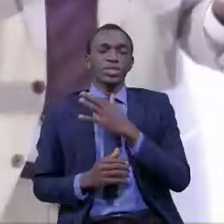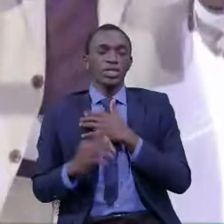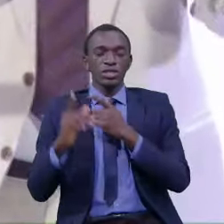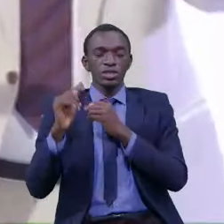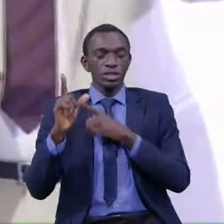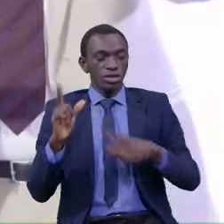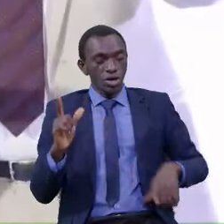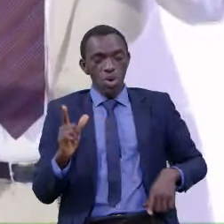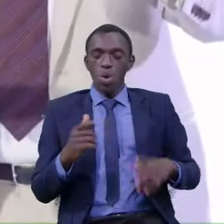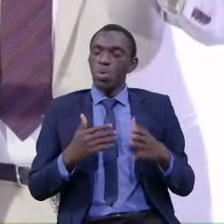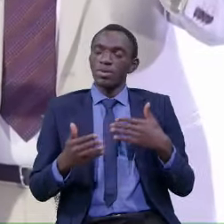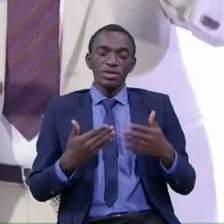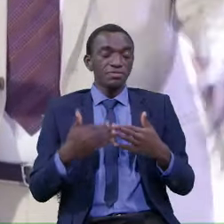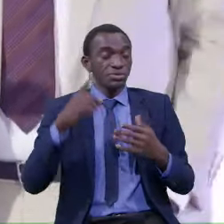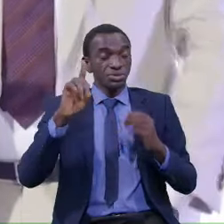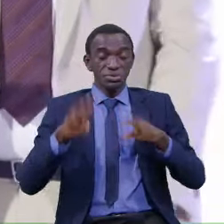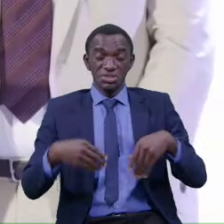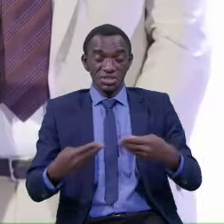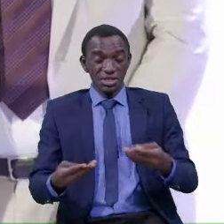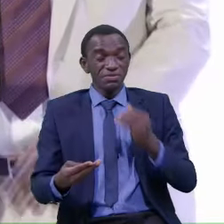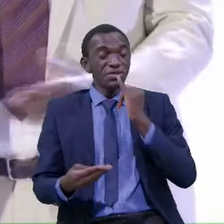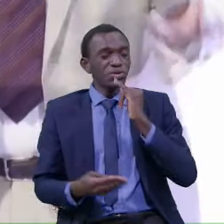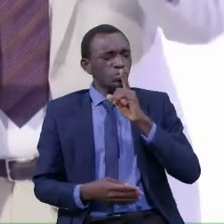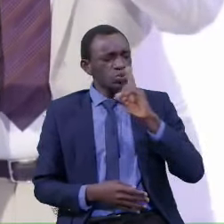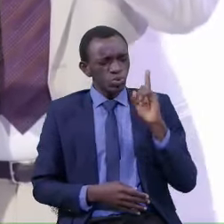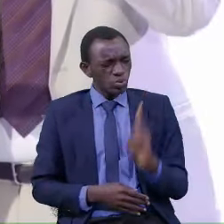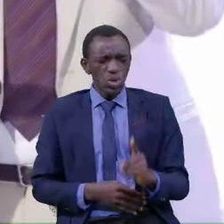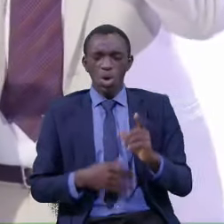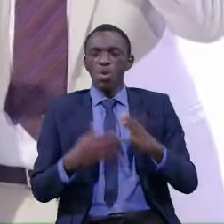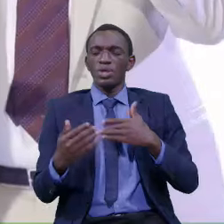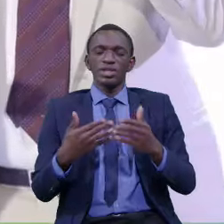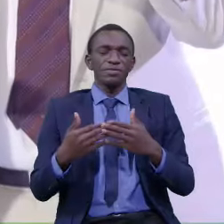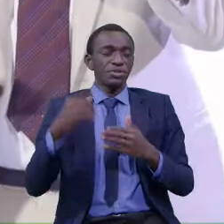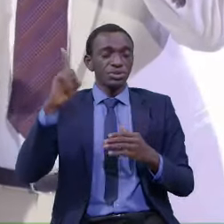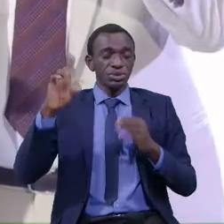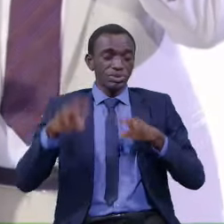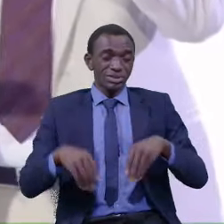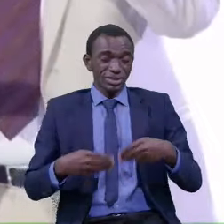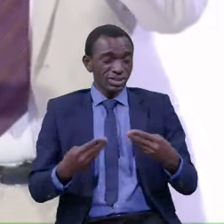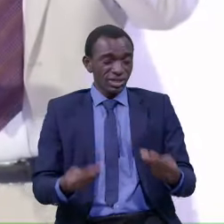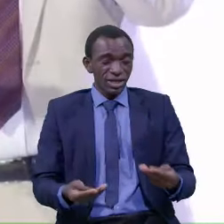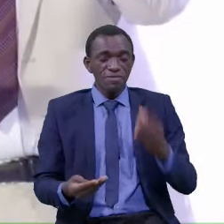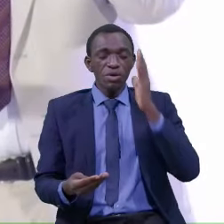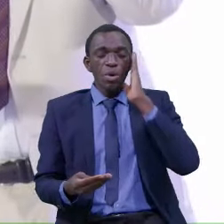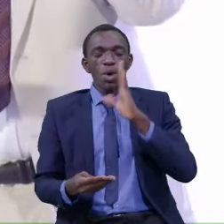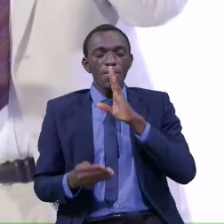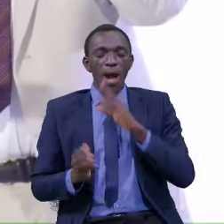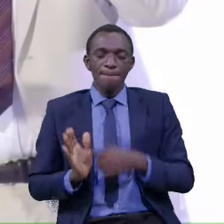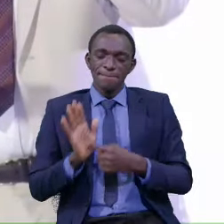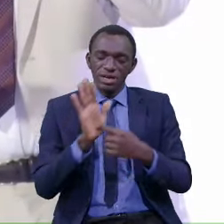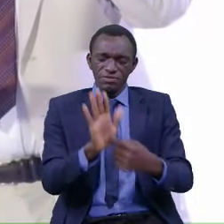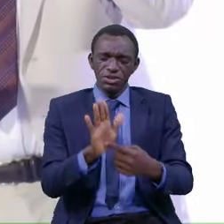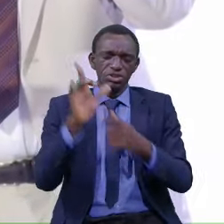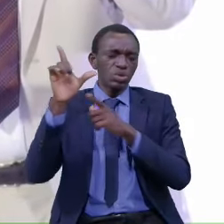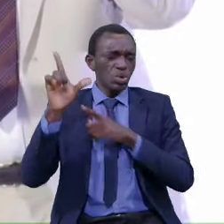you give is real. Whatever you give will be manifest. And I pray